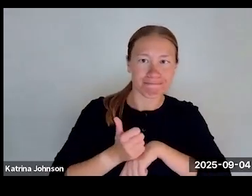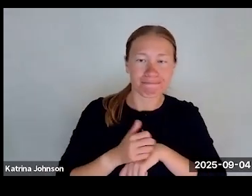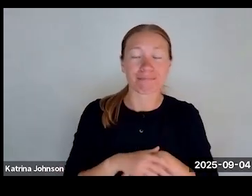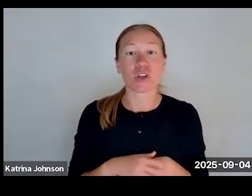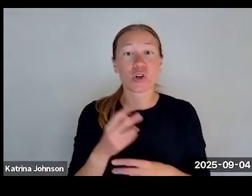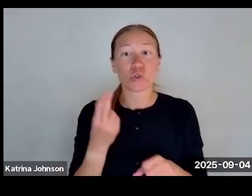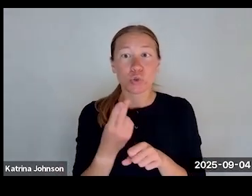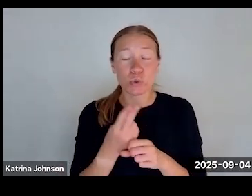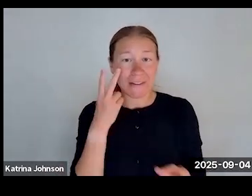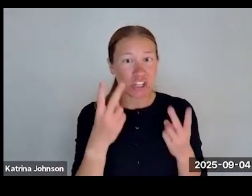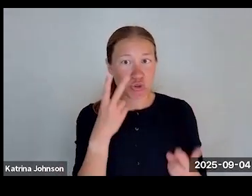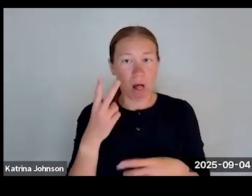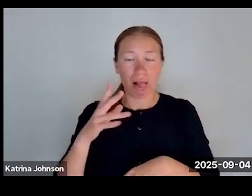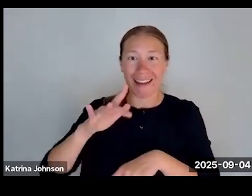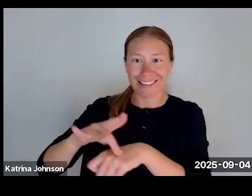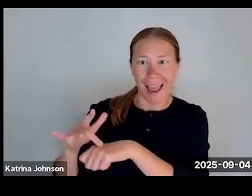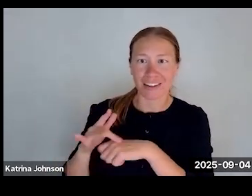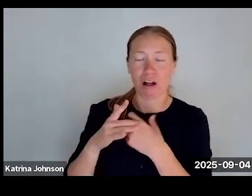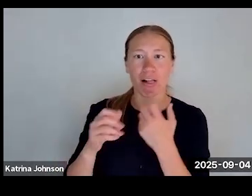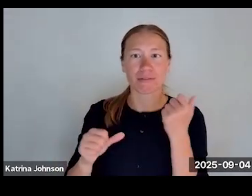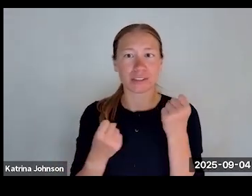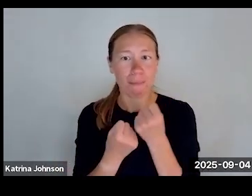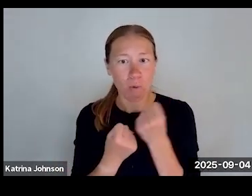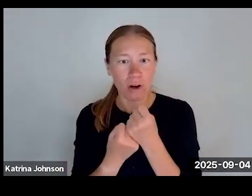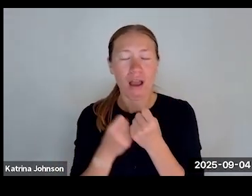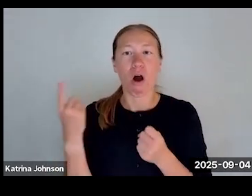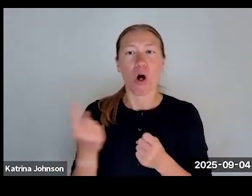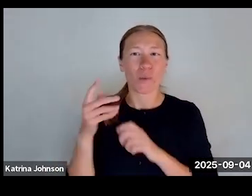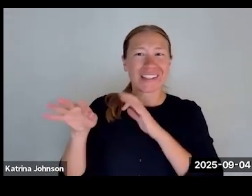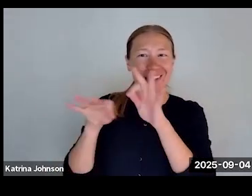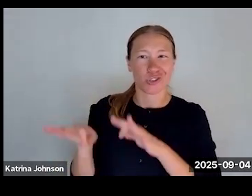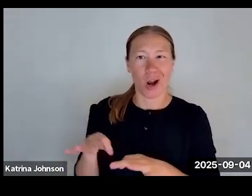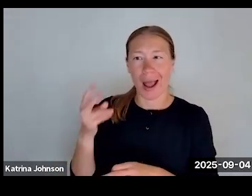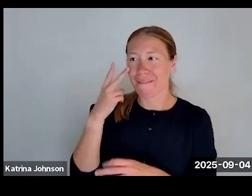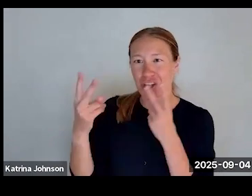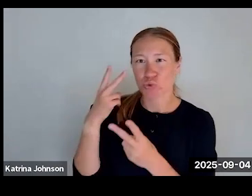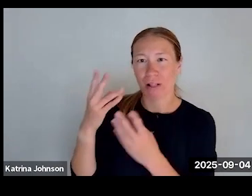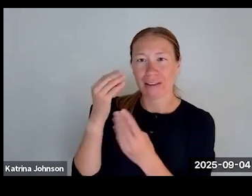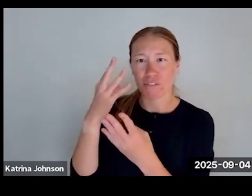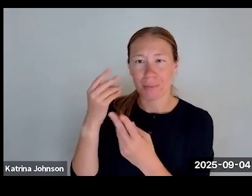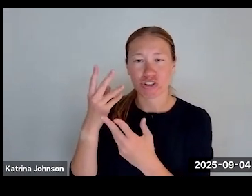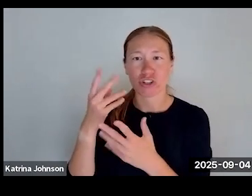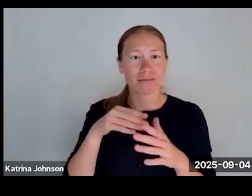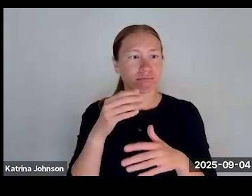and tactile aids, and always describe visual content so it's accessible to everyone.